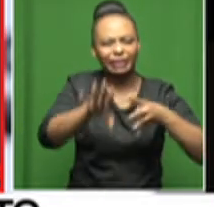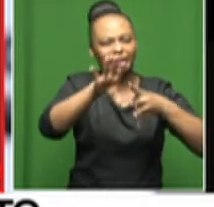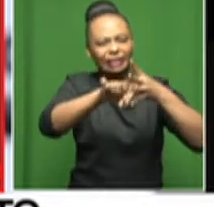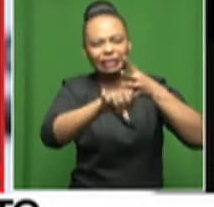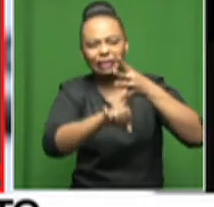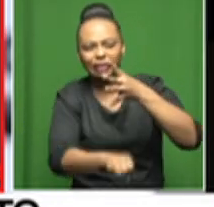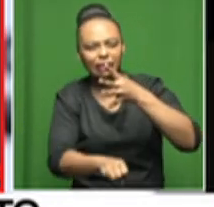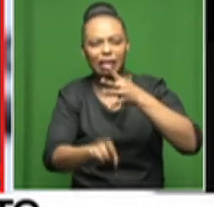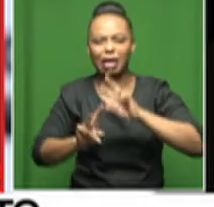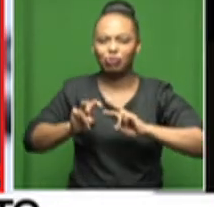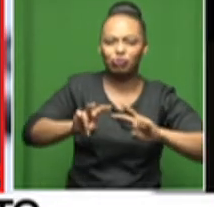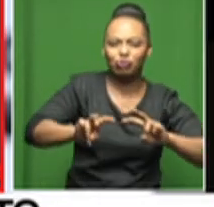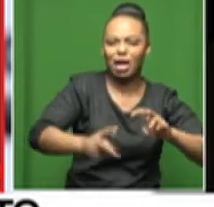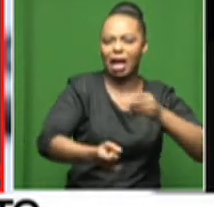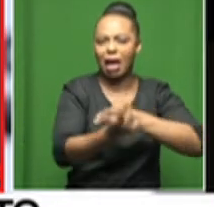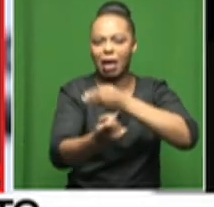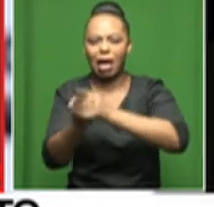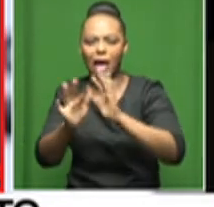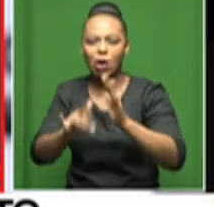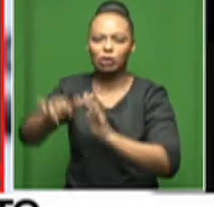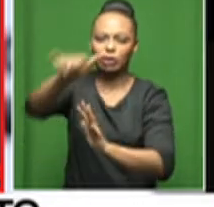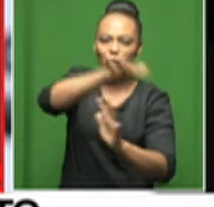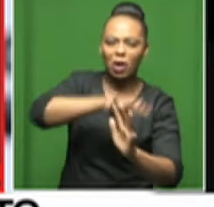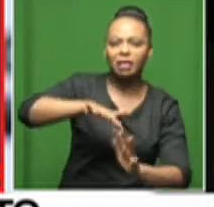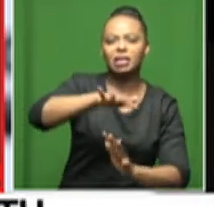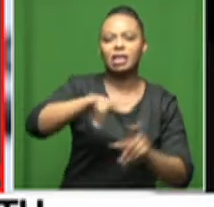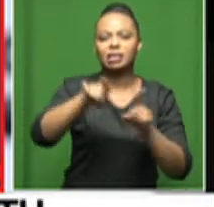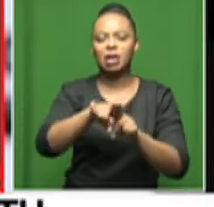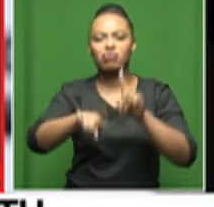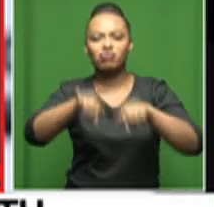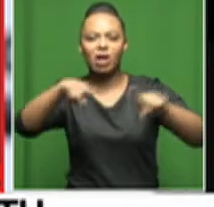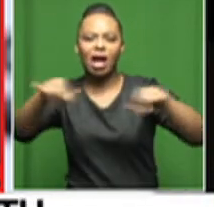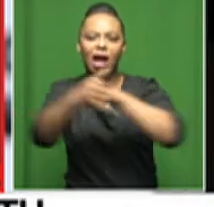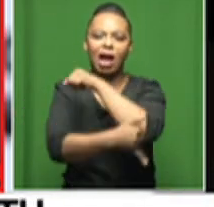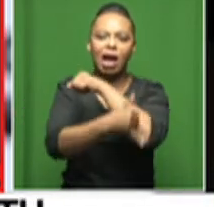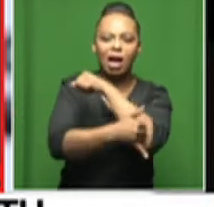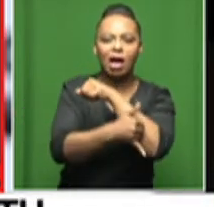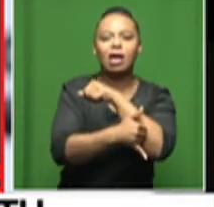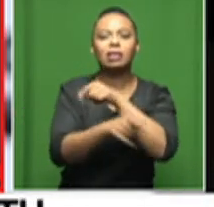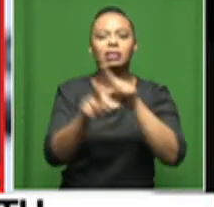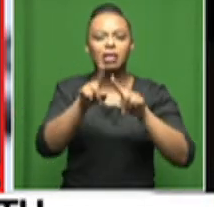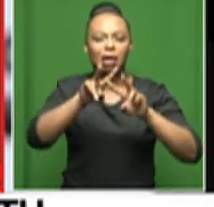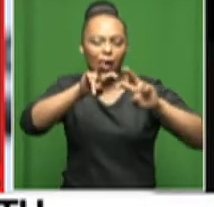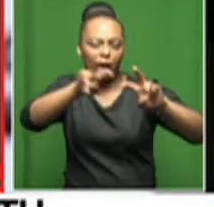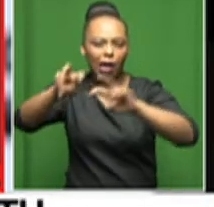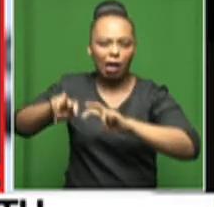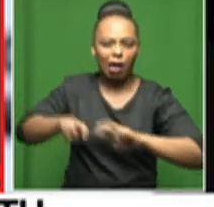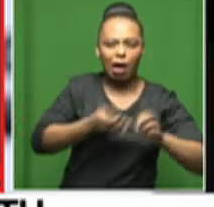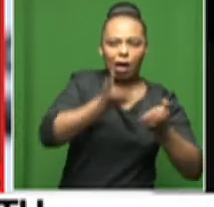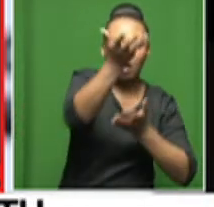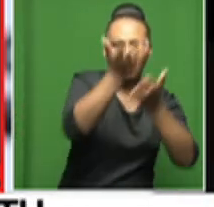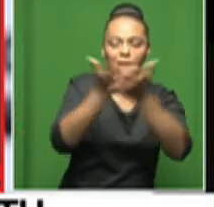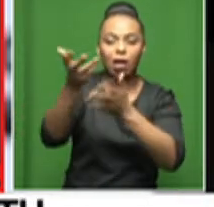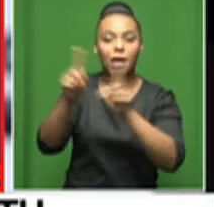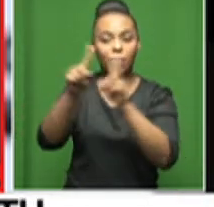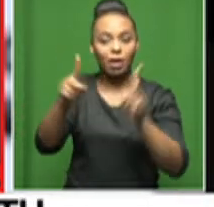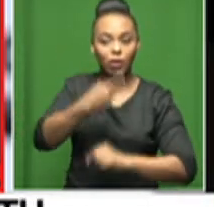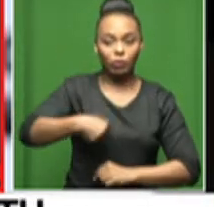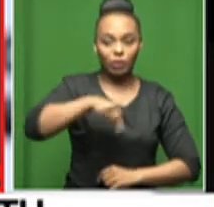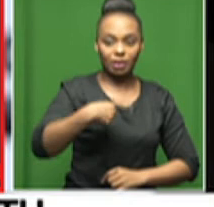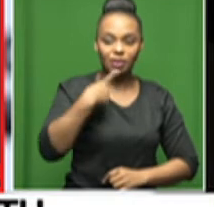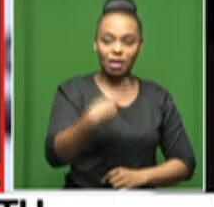different situations in different countries. But nevertheless, in terms of where we said we are going, we will